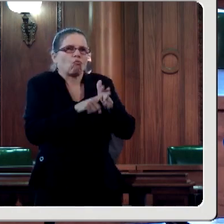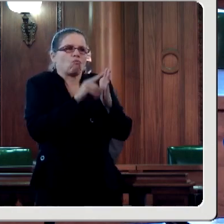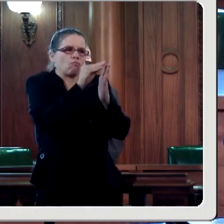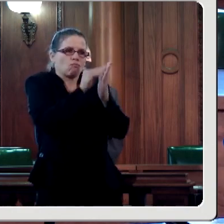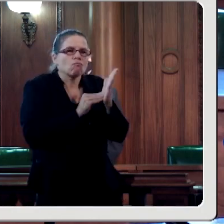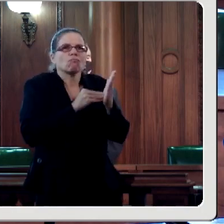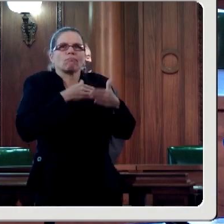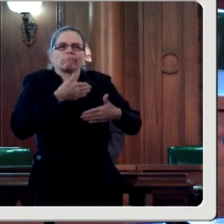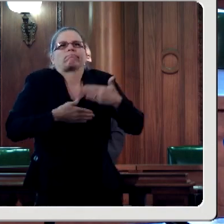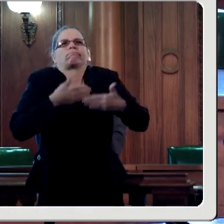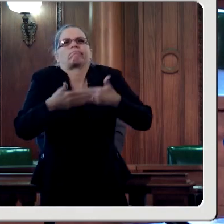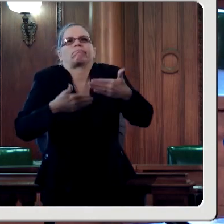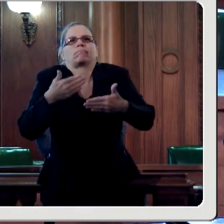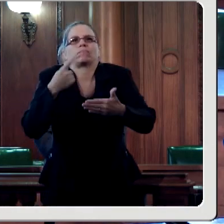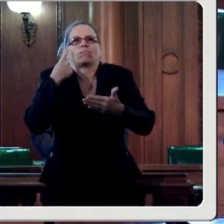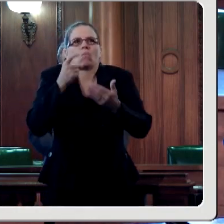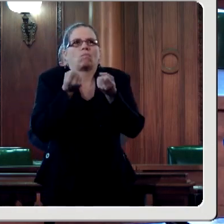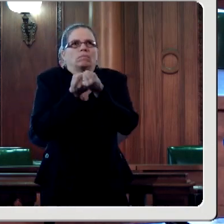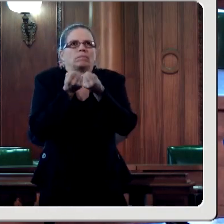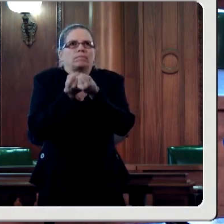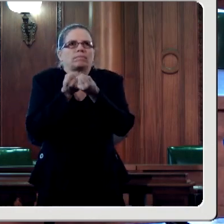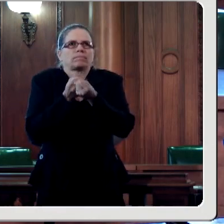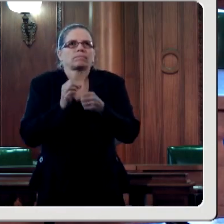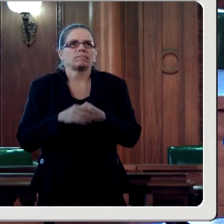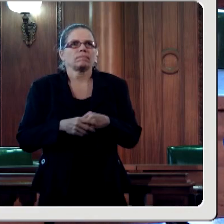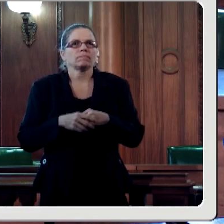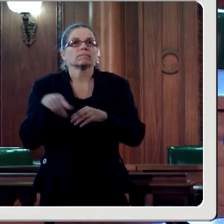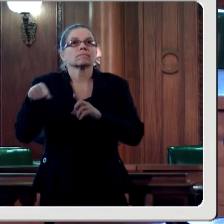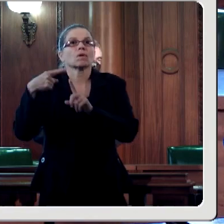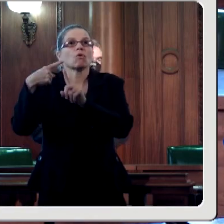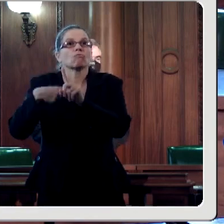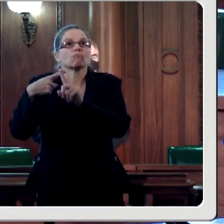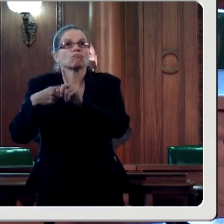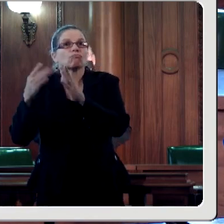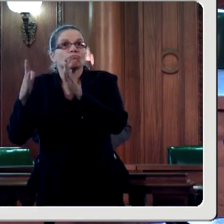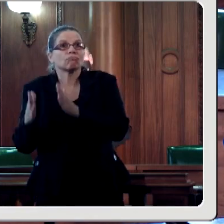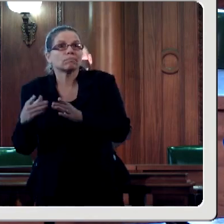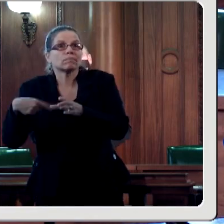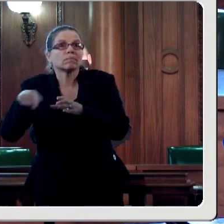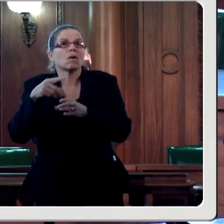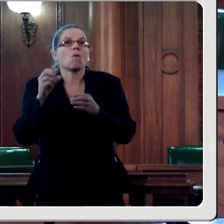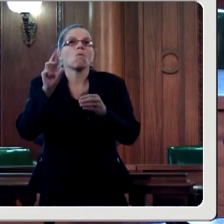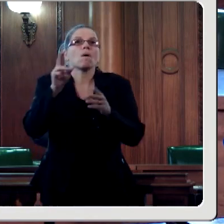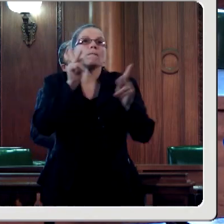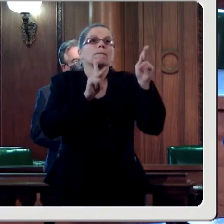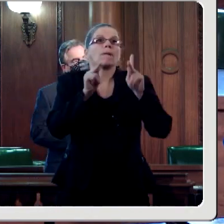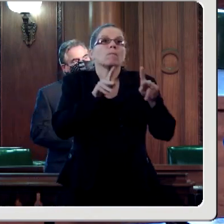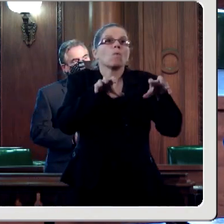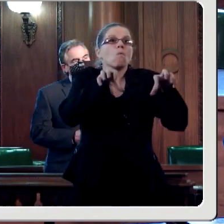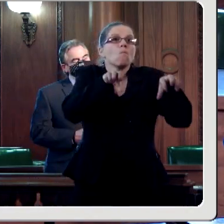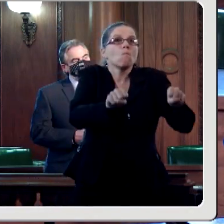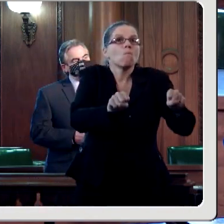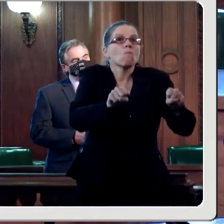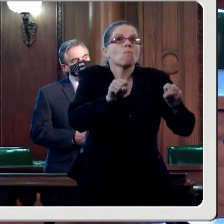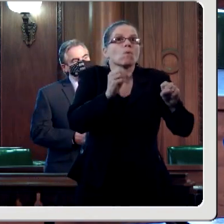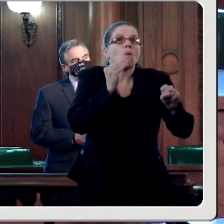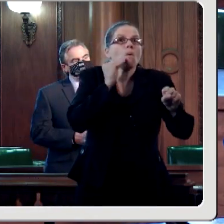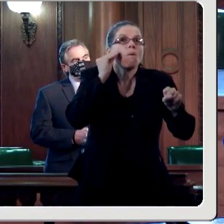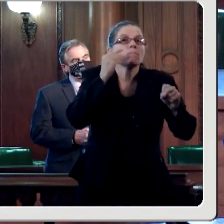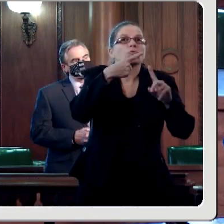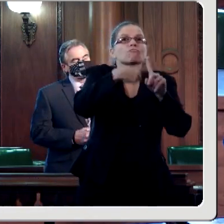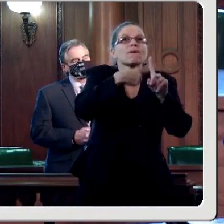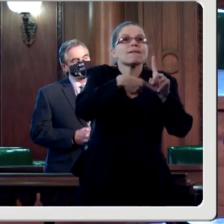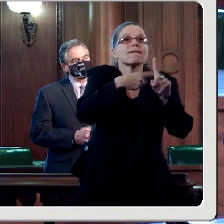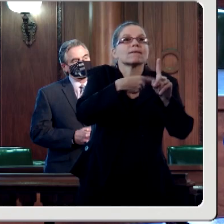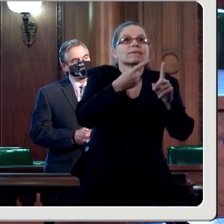it's not just the tenants. I mean, if landlords are having problems with tenants not paying rent, then they